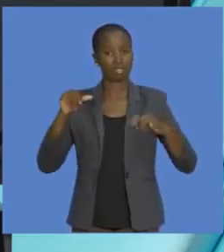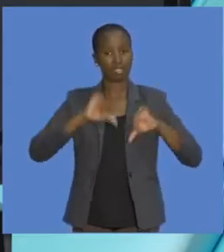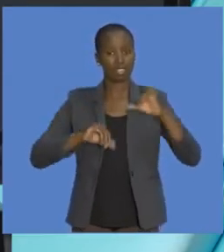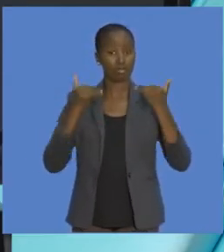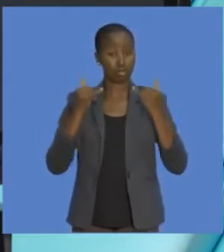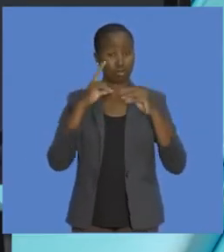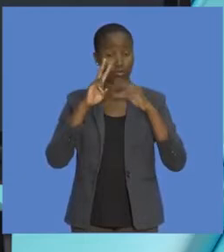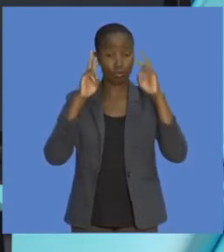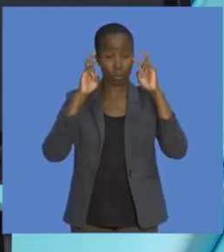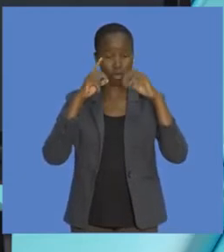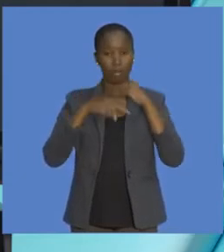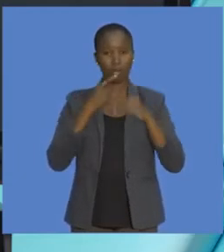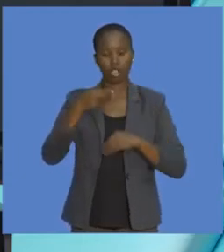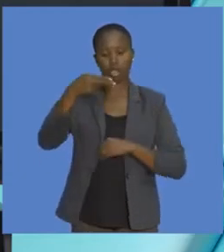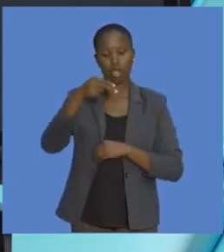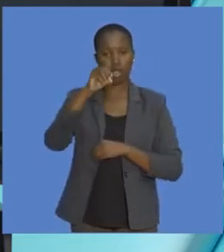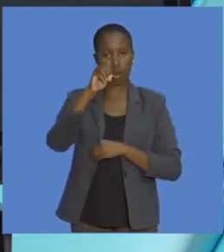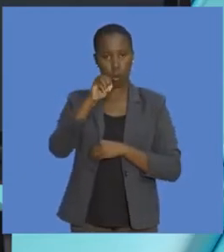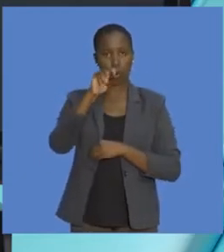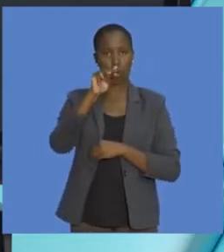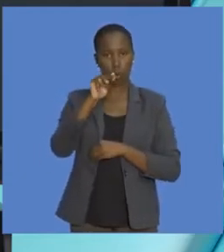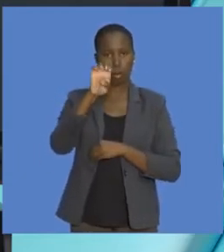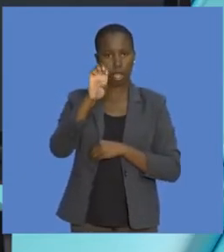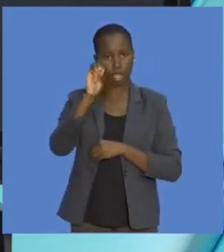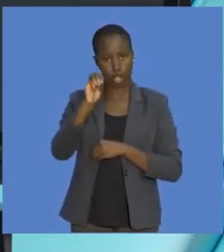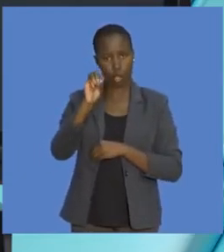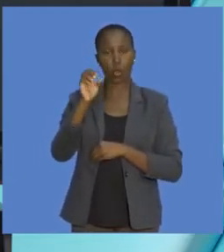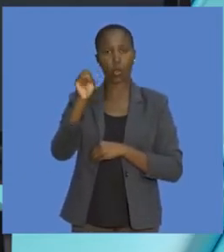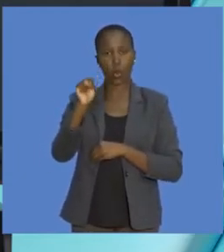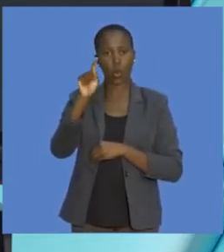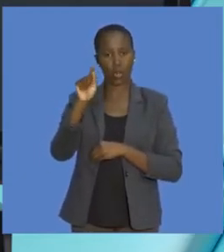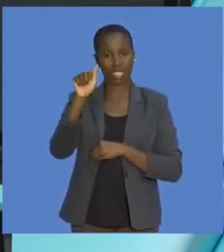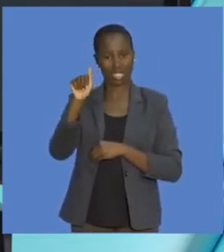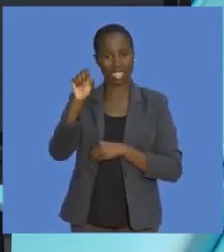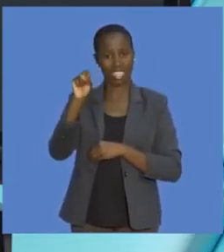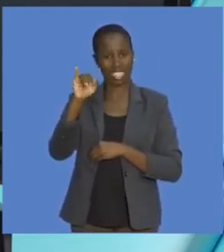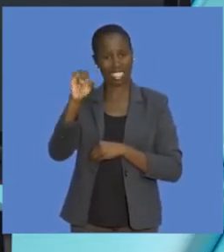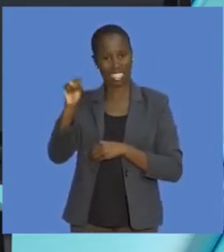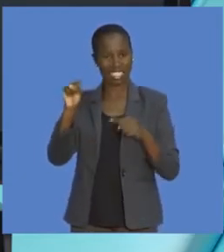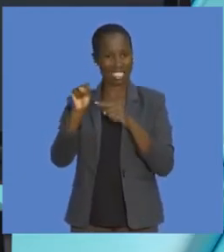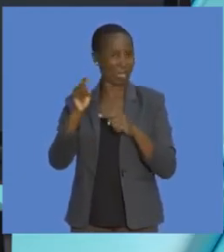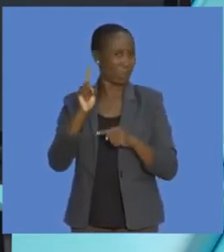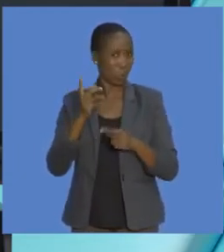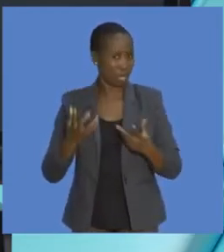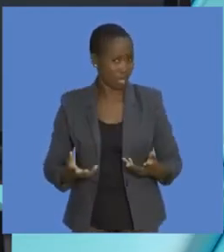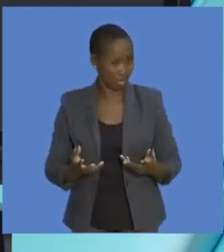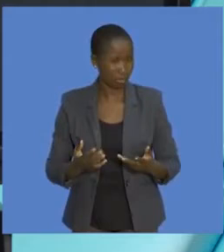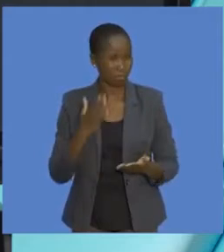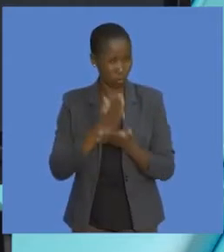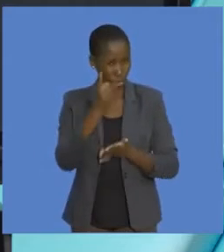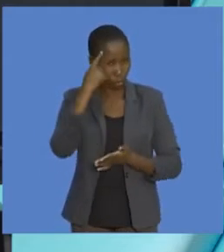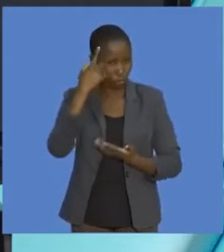called homeostasis and coordination. So what is homeostasis? I'm sure you guys have thought about